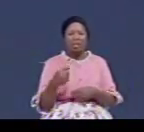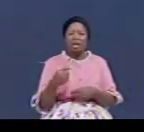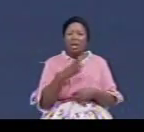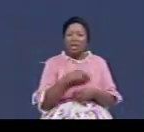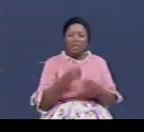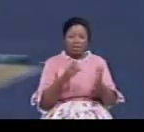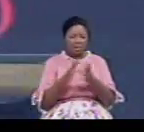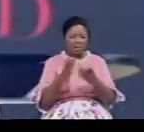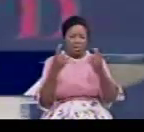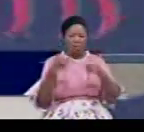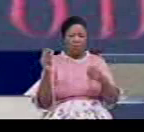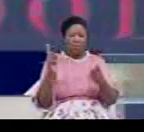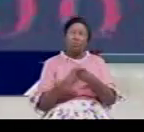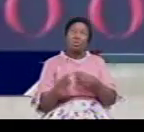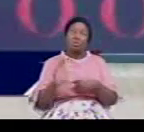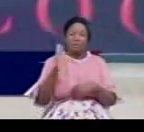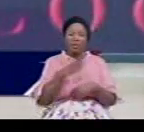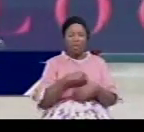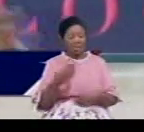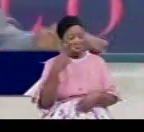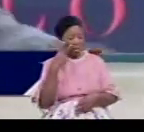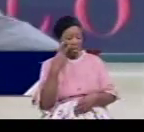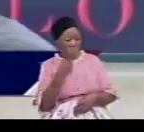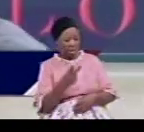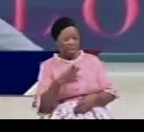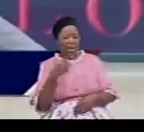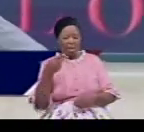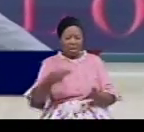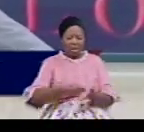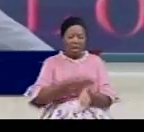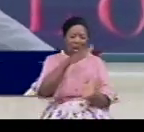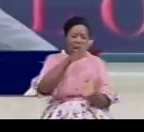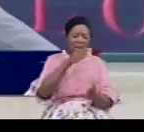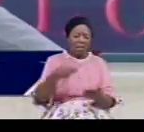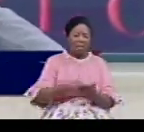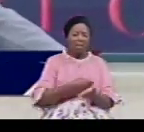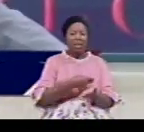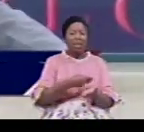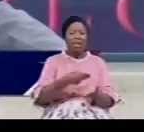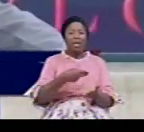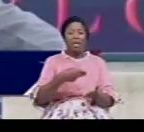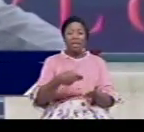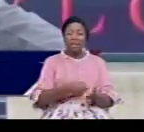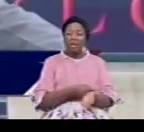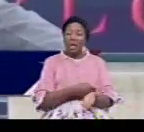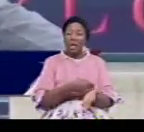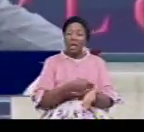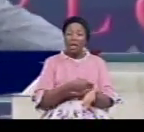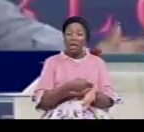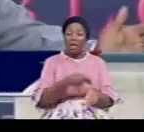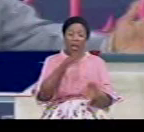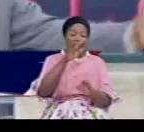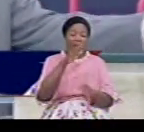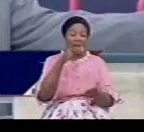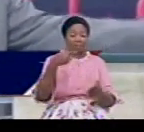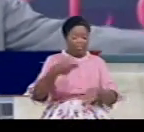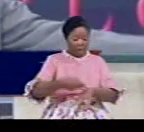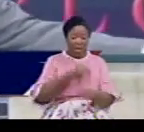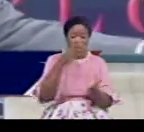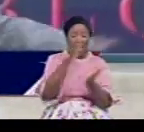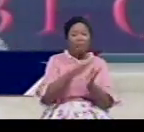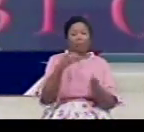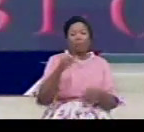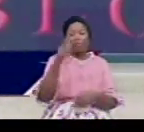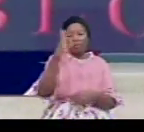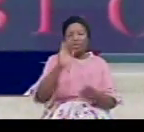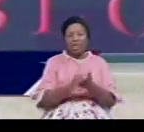says, behold, the Lamb of God that taketh away the sin of